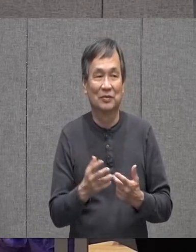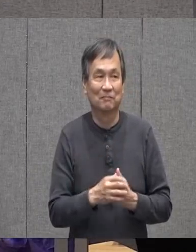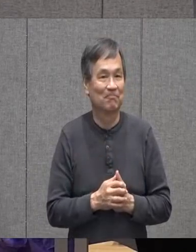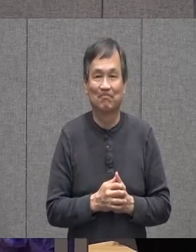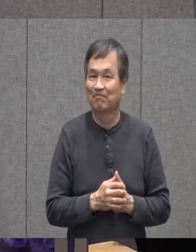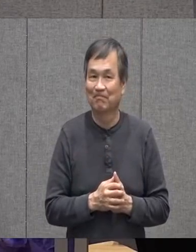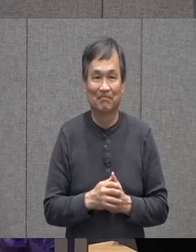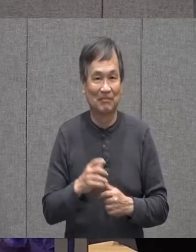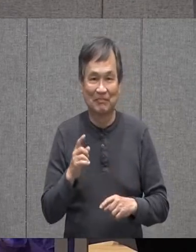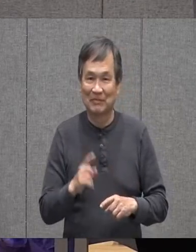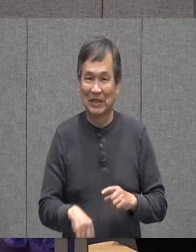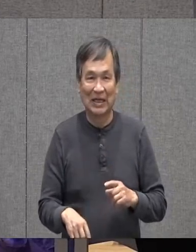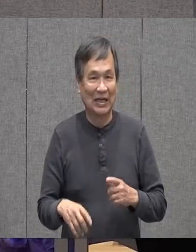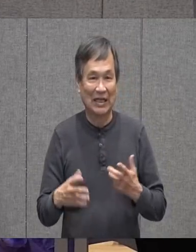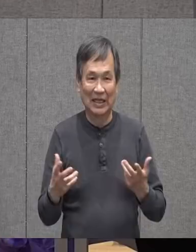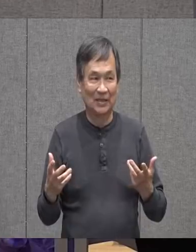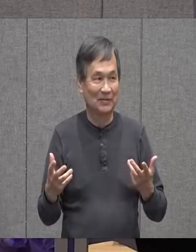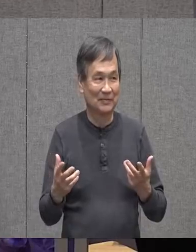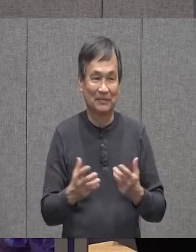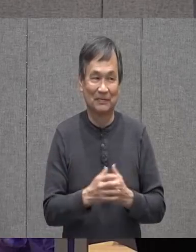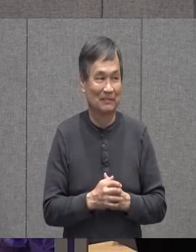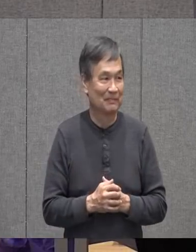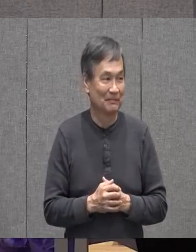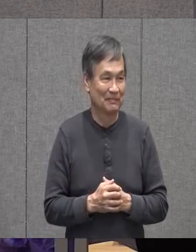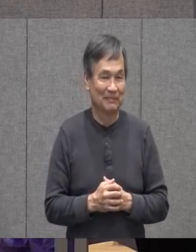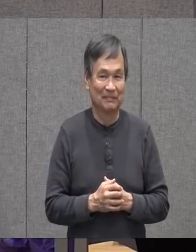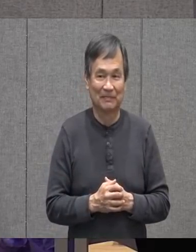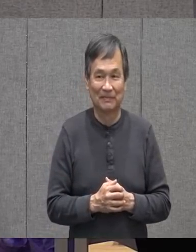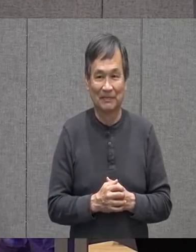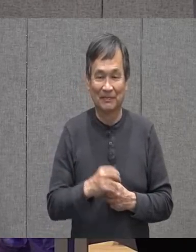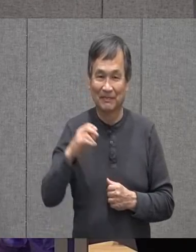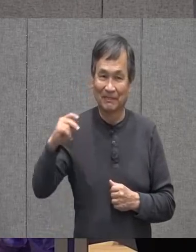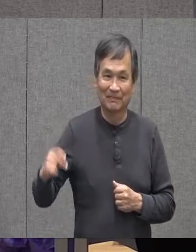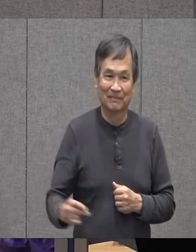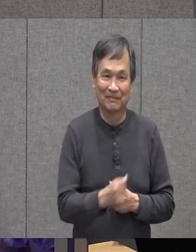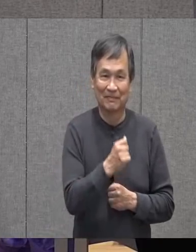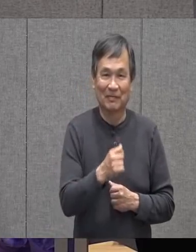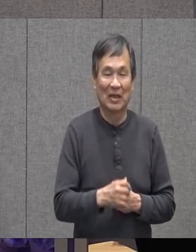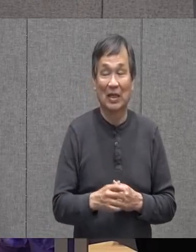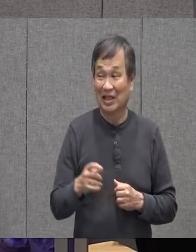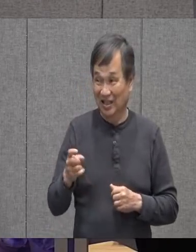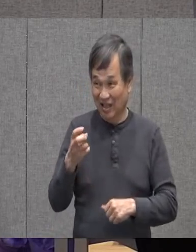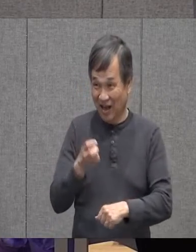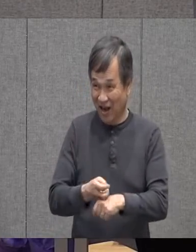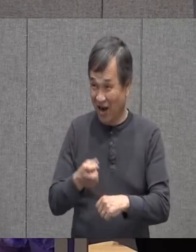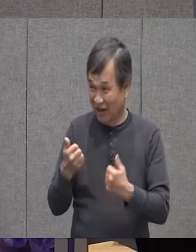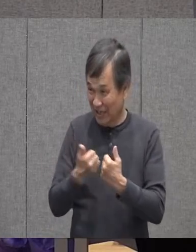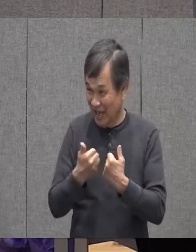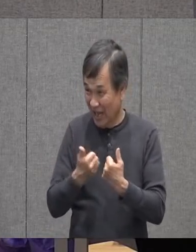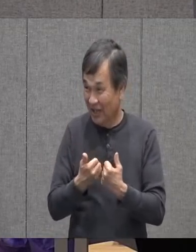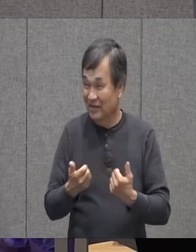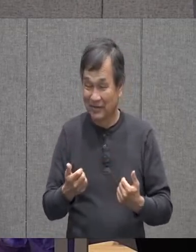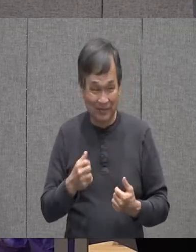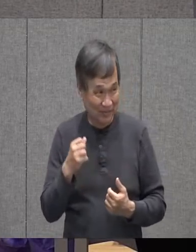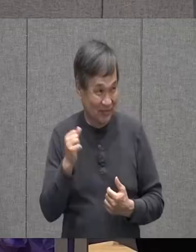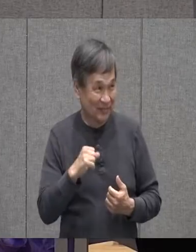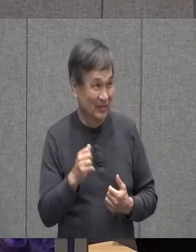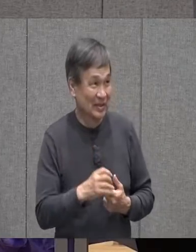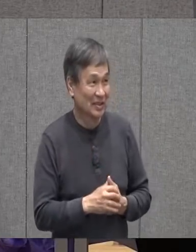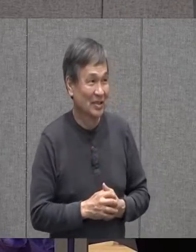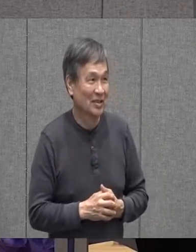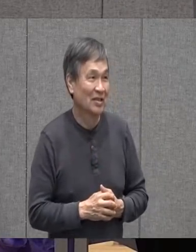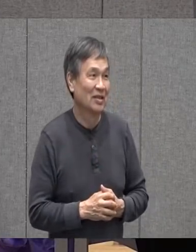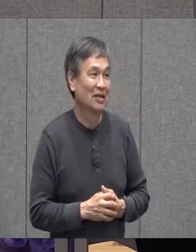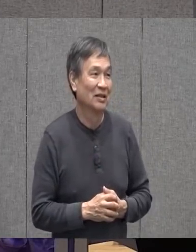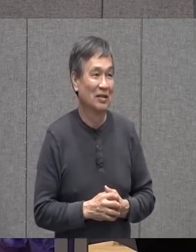don't think I'm gonna have a way to do that. Oh, darn. Oh no. This game's a little harder than we thought, right? Yeah, definitely. Maybe we should have just gone to